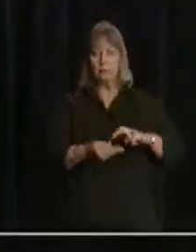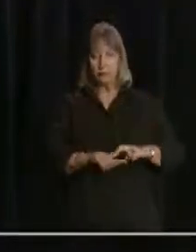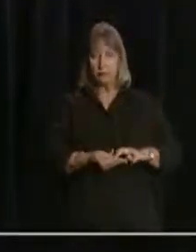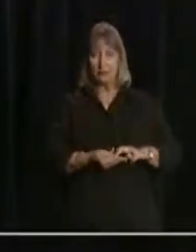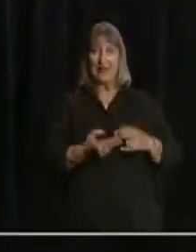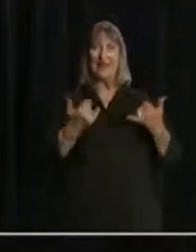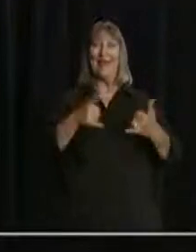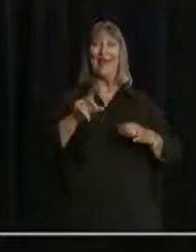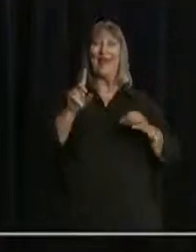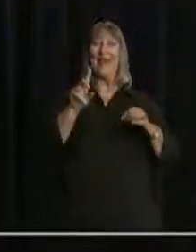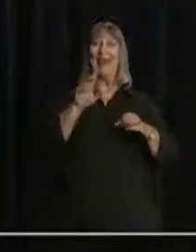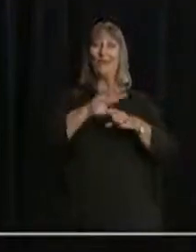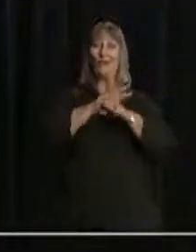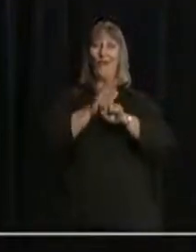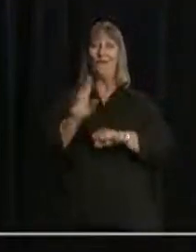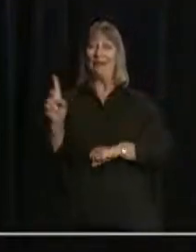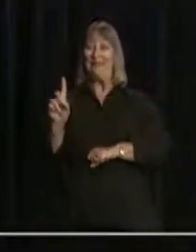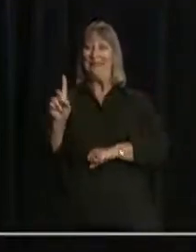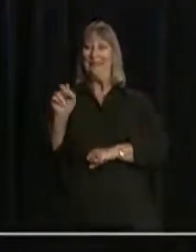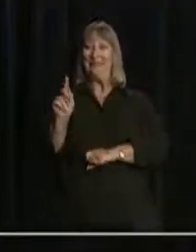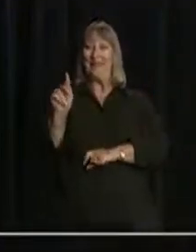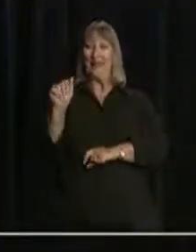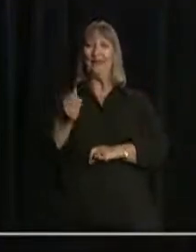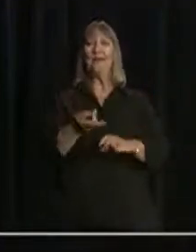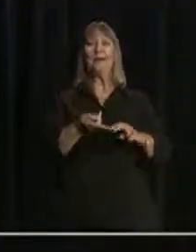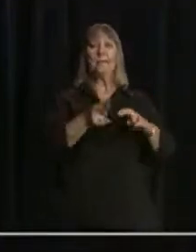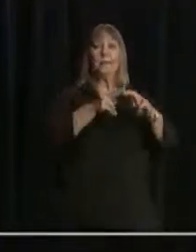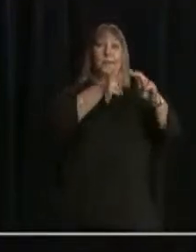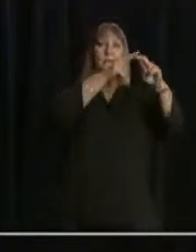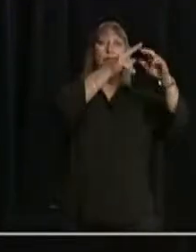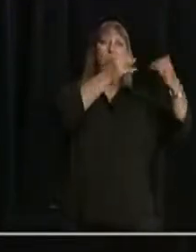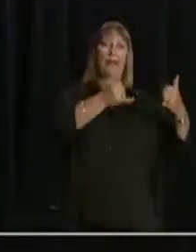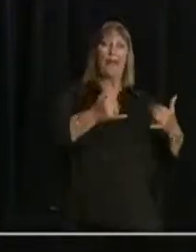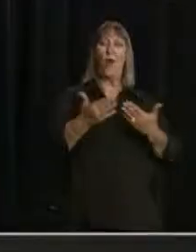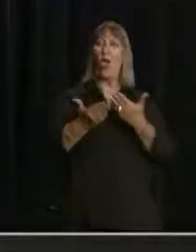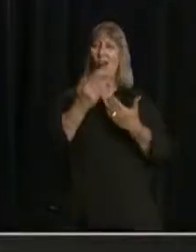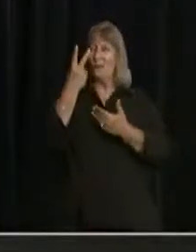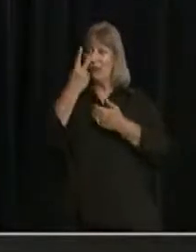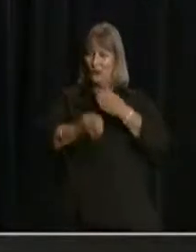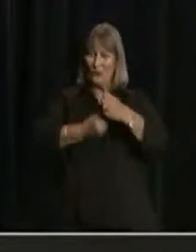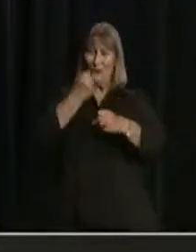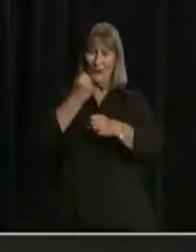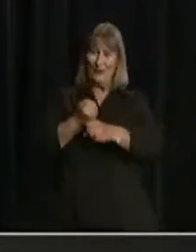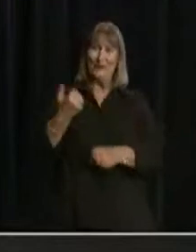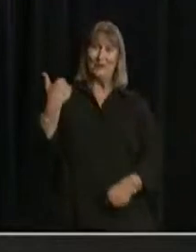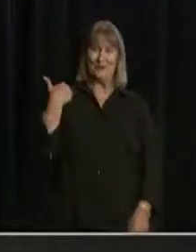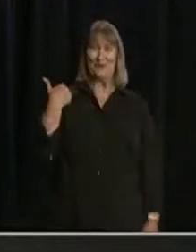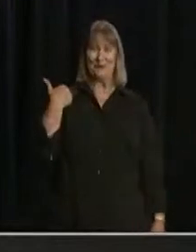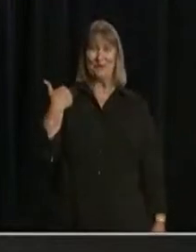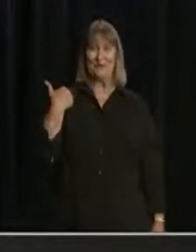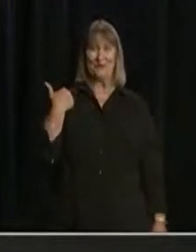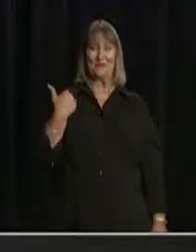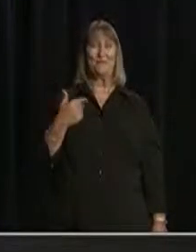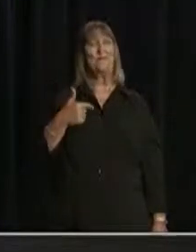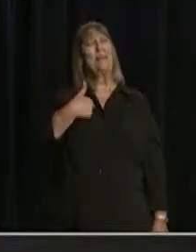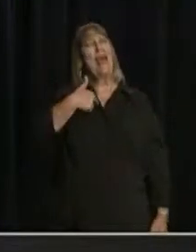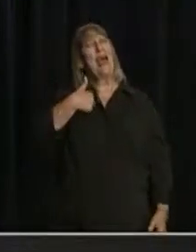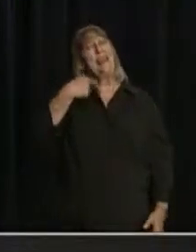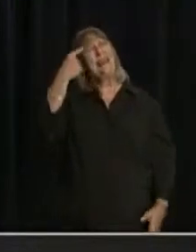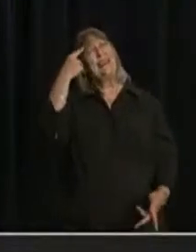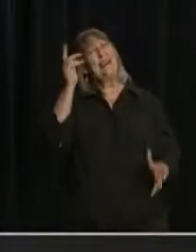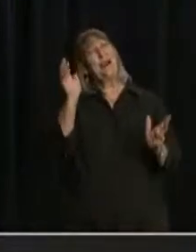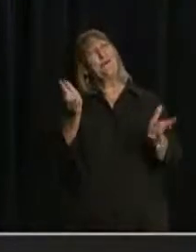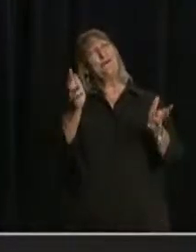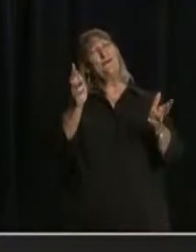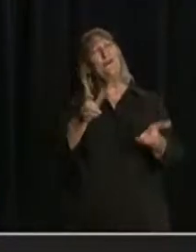we are still almost 2 years later now. Well, I remember a conversation I had recently, I think with Dr. Wu, or maybe it was